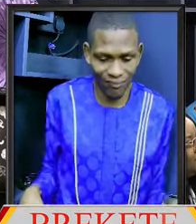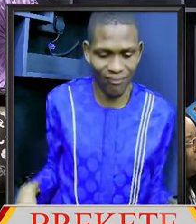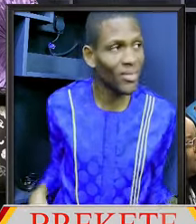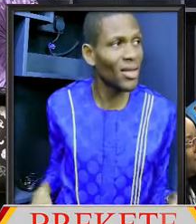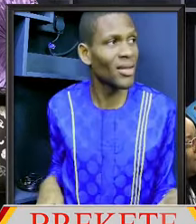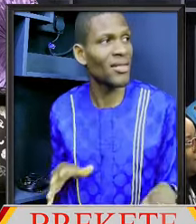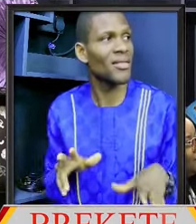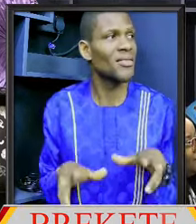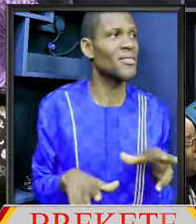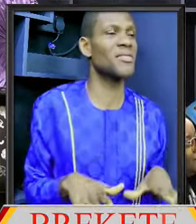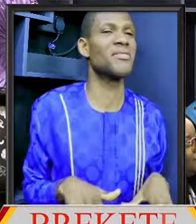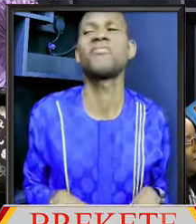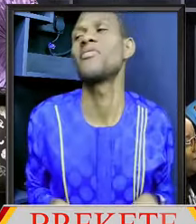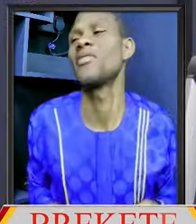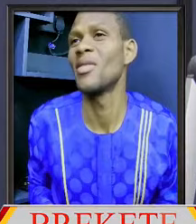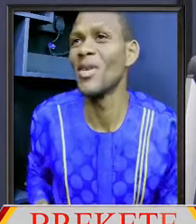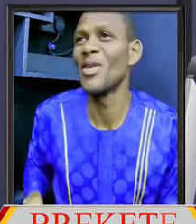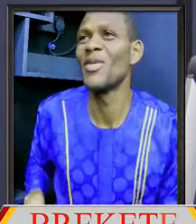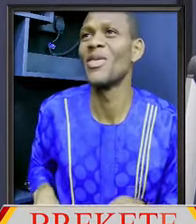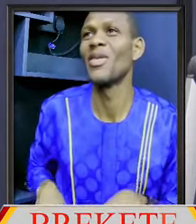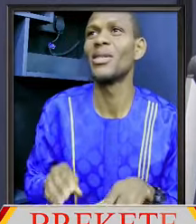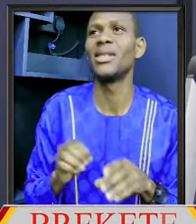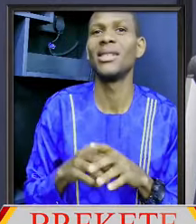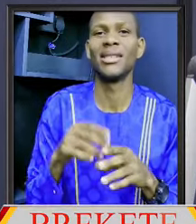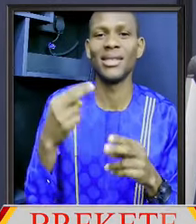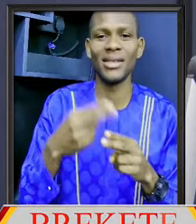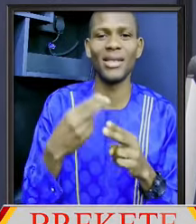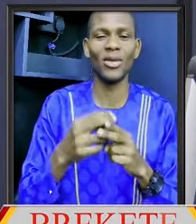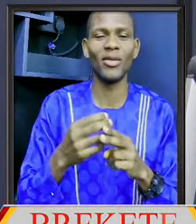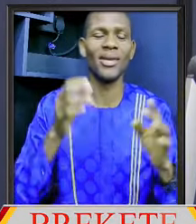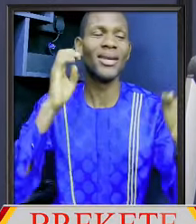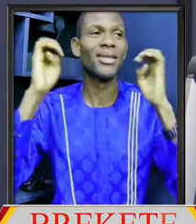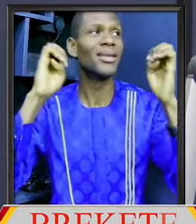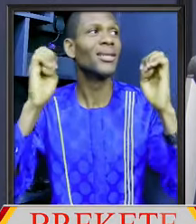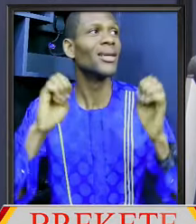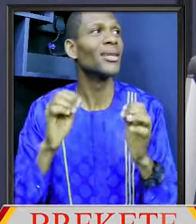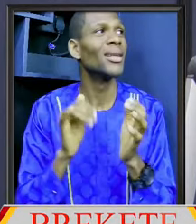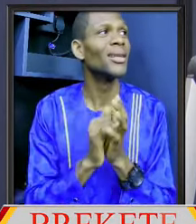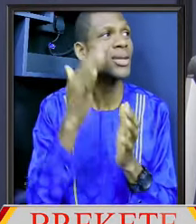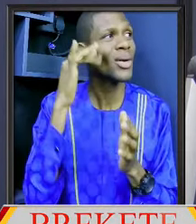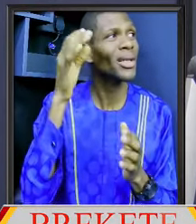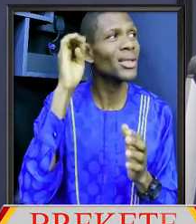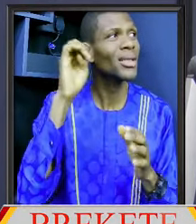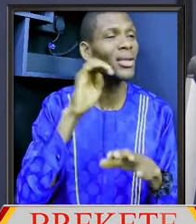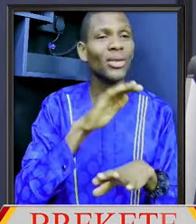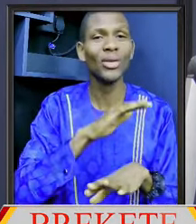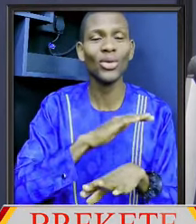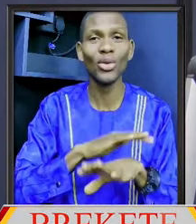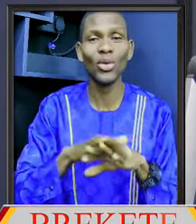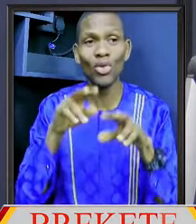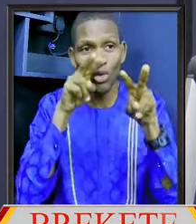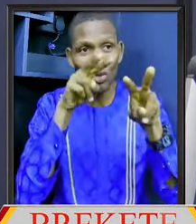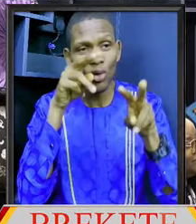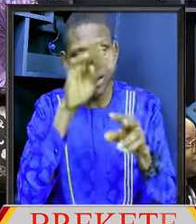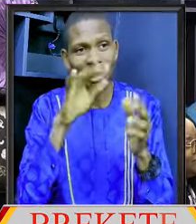go they do like this. In the name of exercise. Waiting make I know they look there now because of fasting.